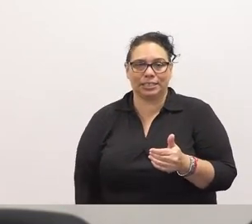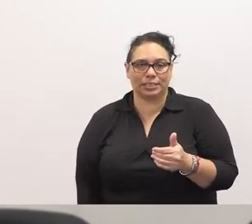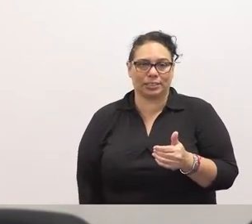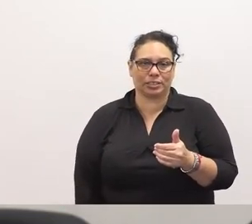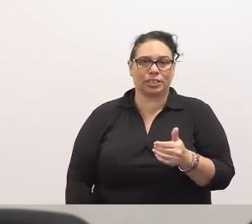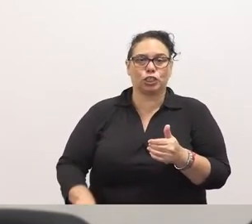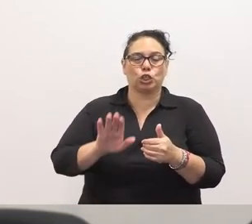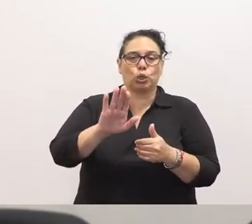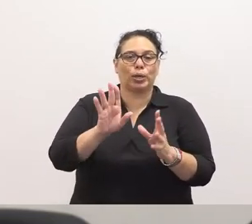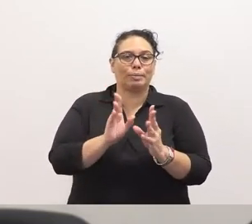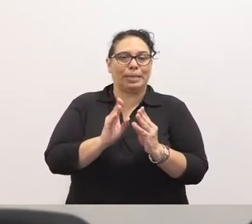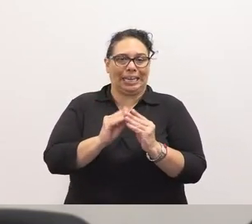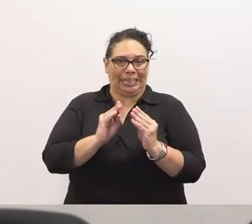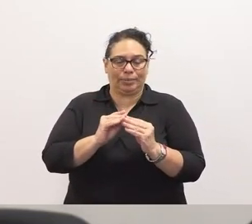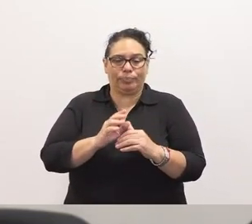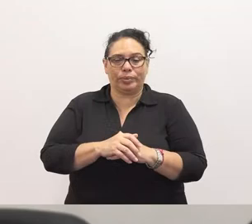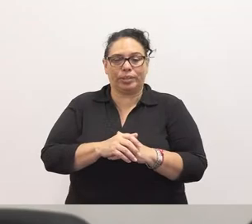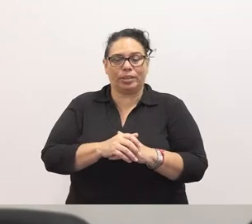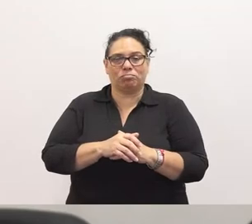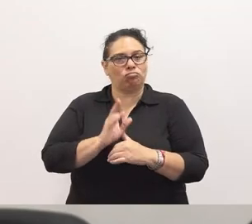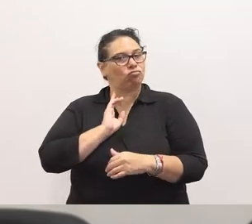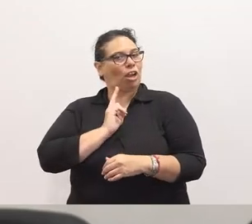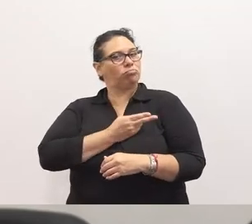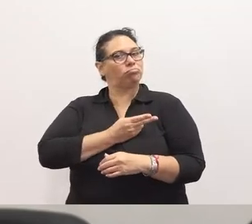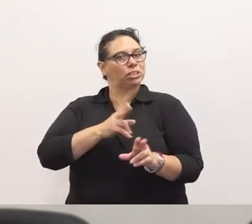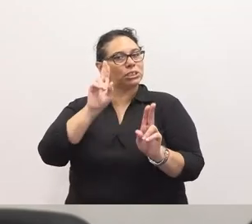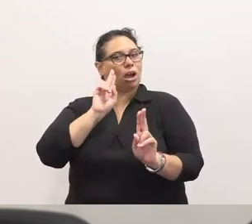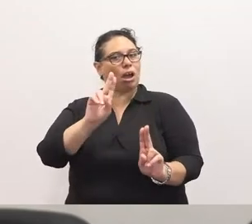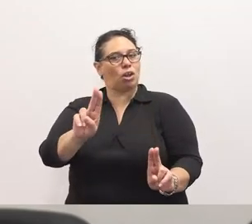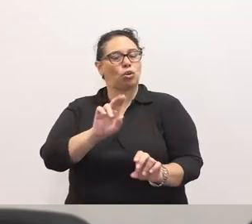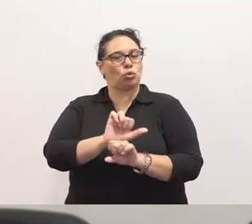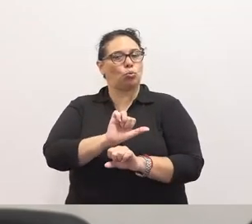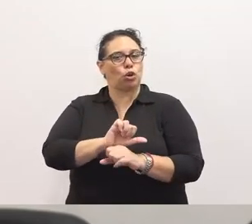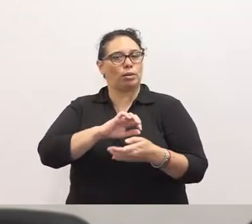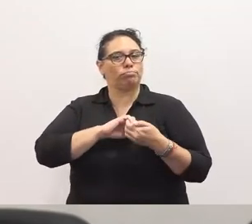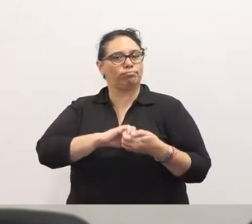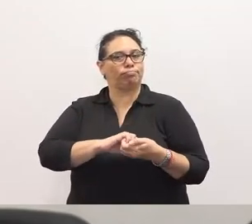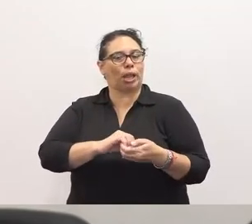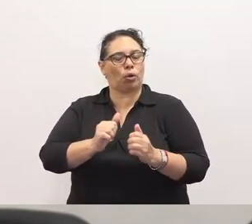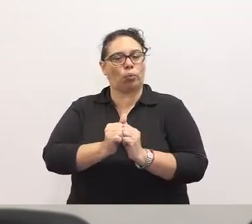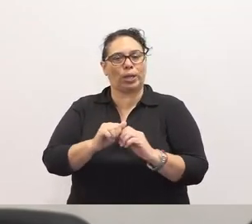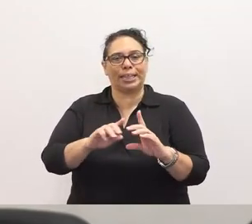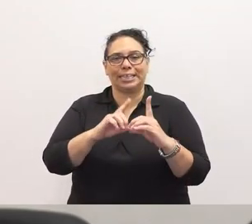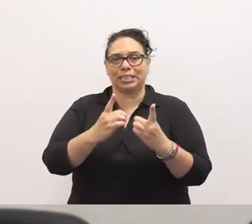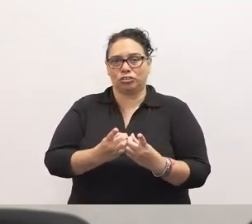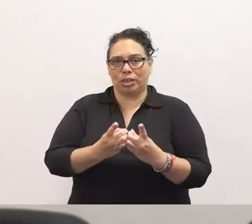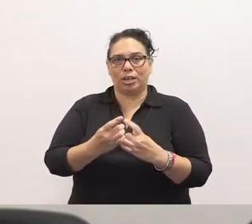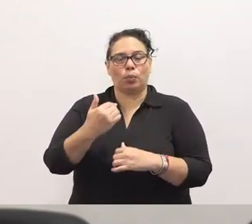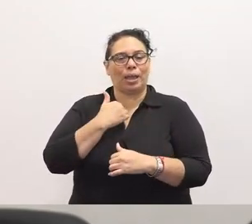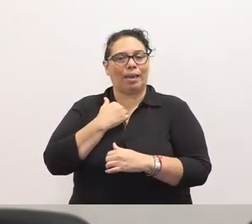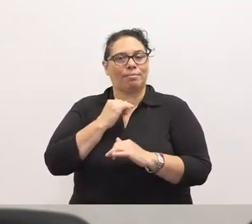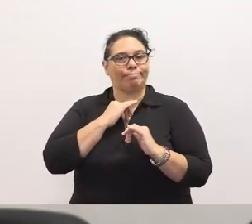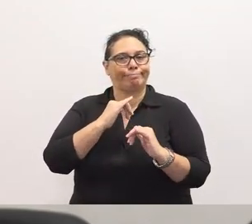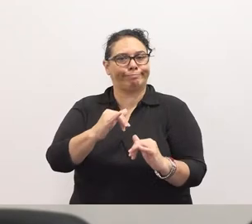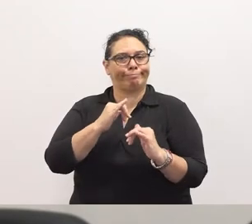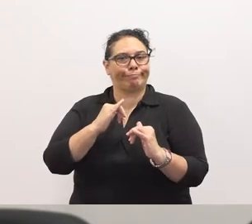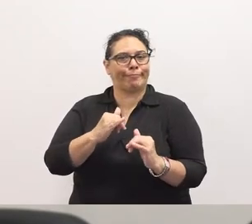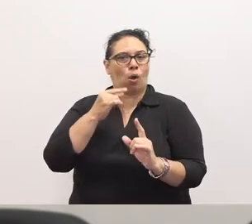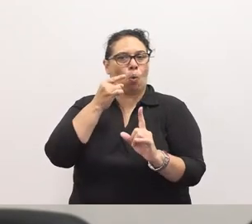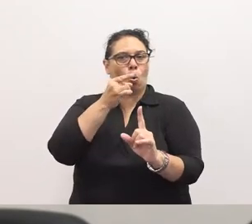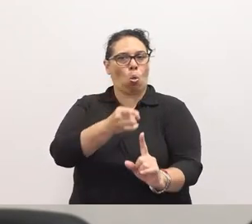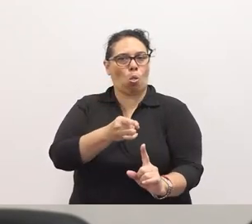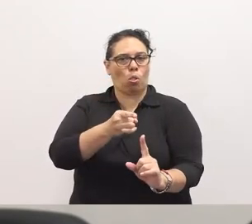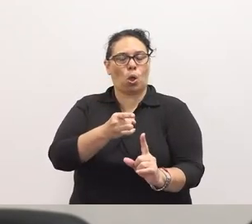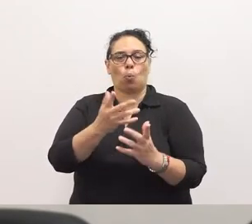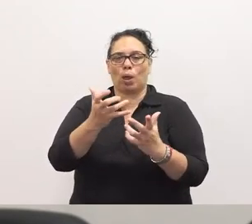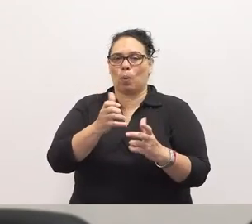meeting tonight. I know this, to us, it's an honor to be able to work in partnership with the districts. We have the same goals. We do want excellence and